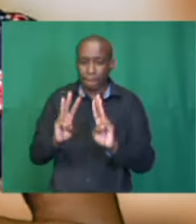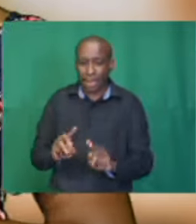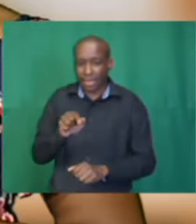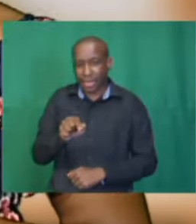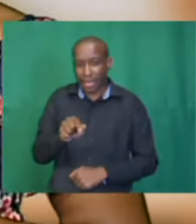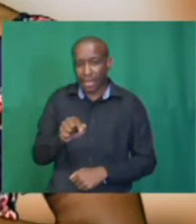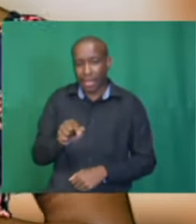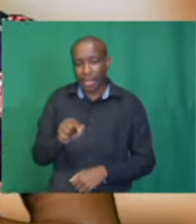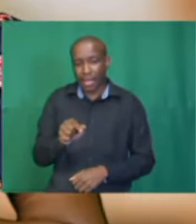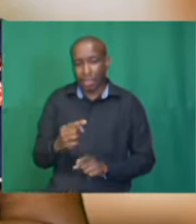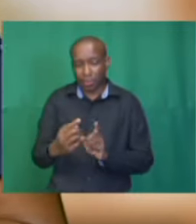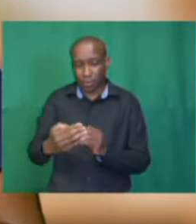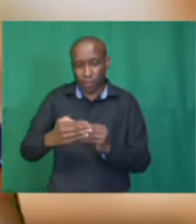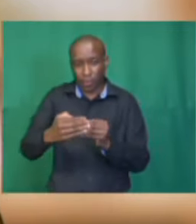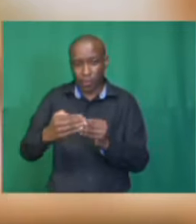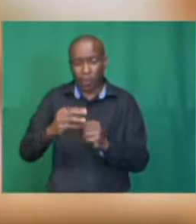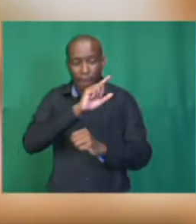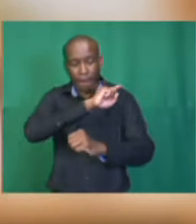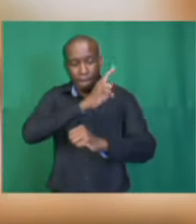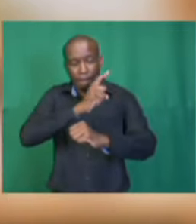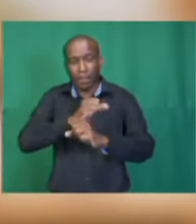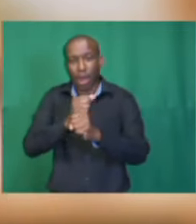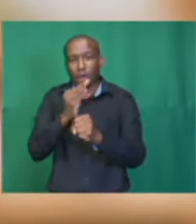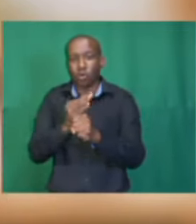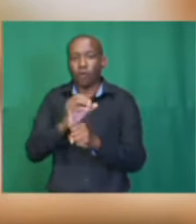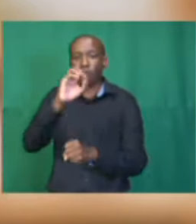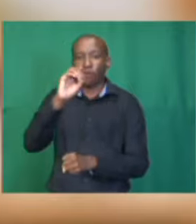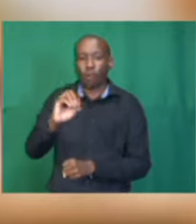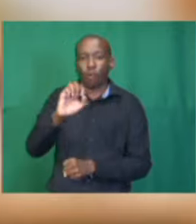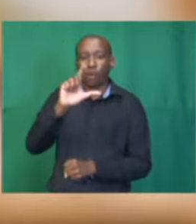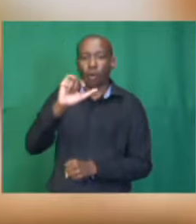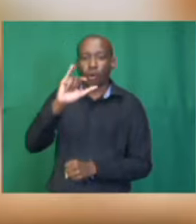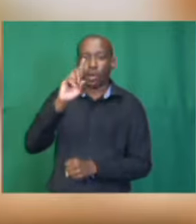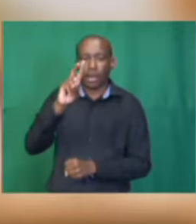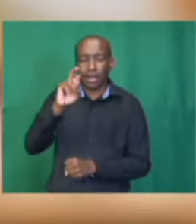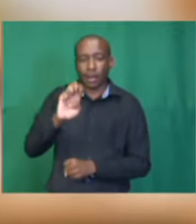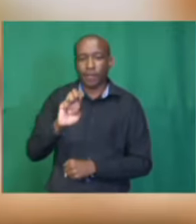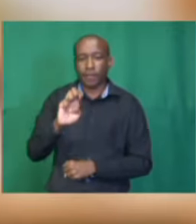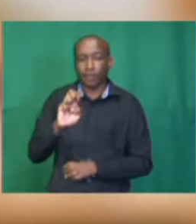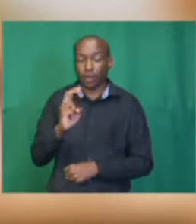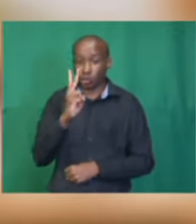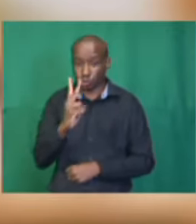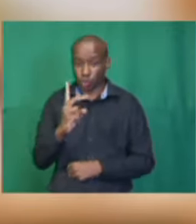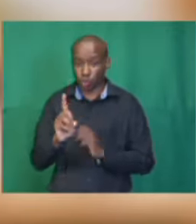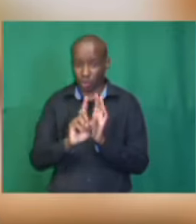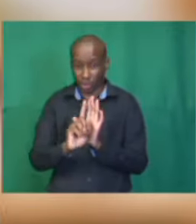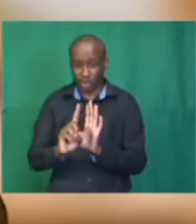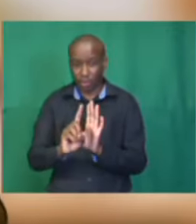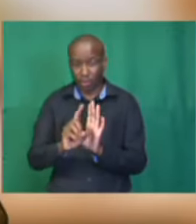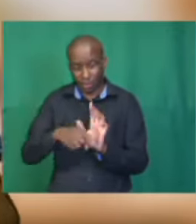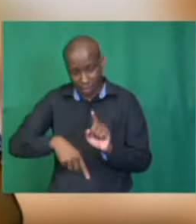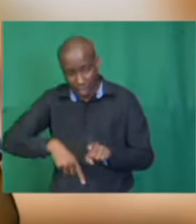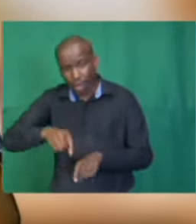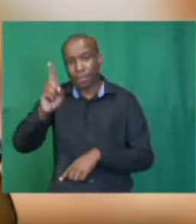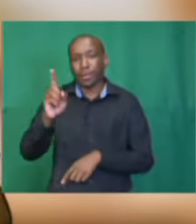and Bethany at the Mount of Olivet, he sent two of his disciples to go out